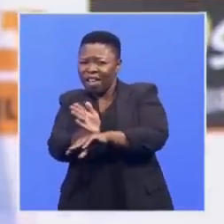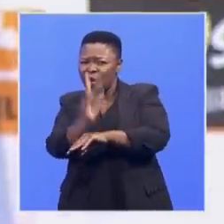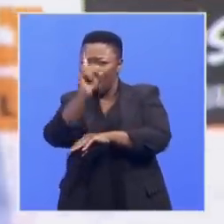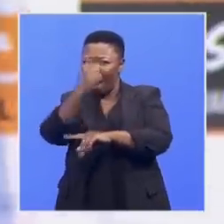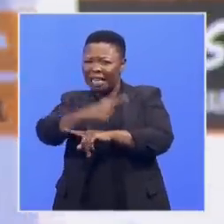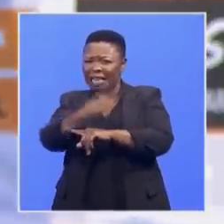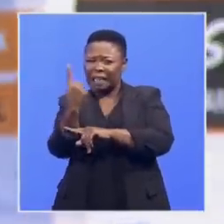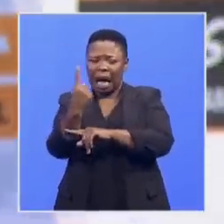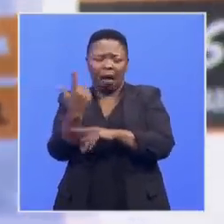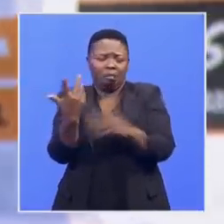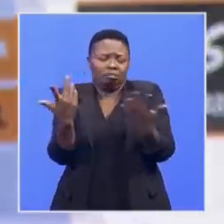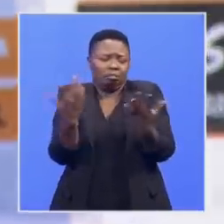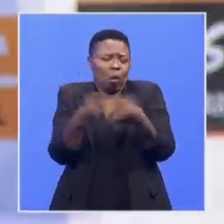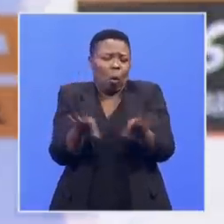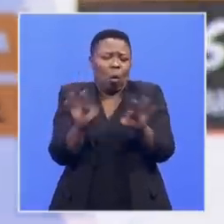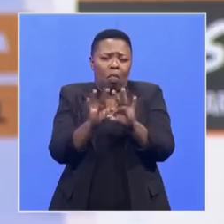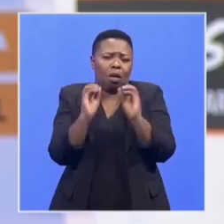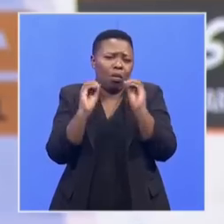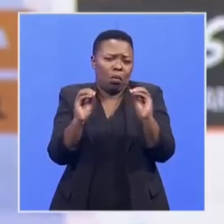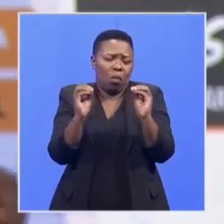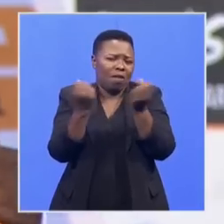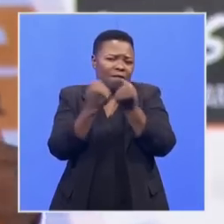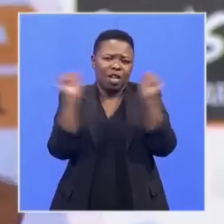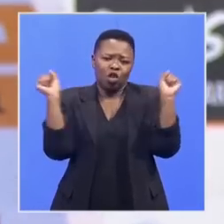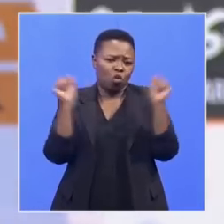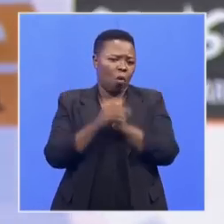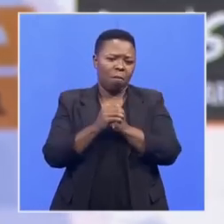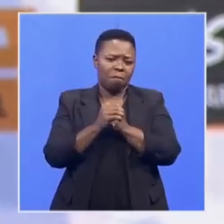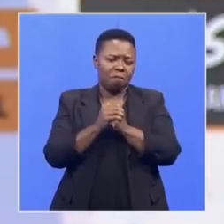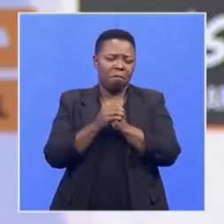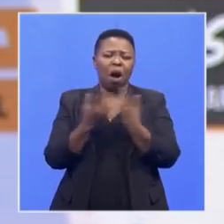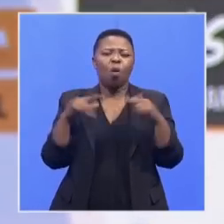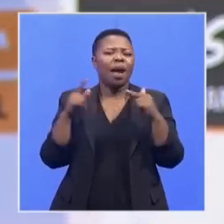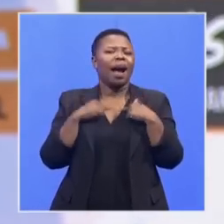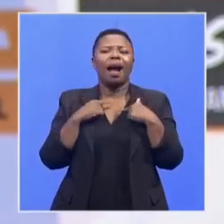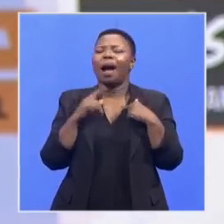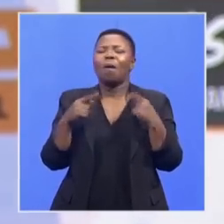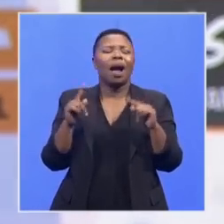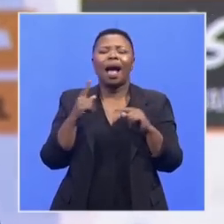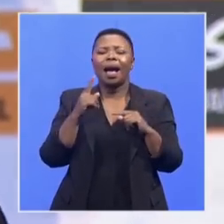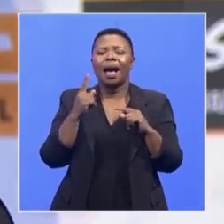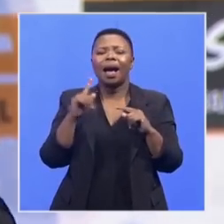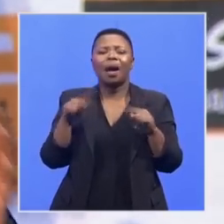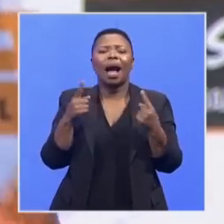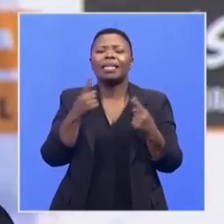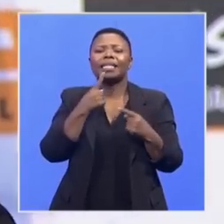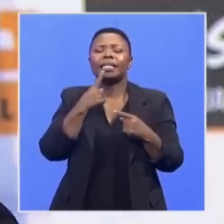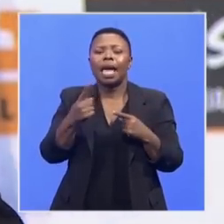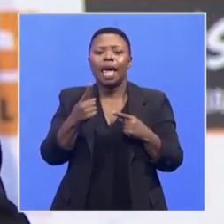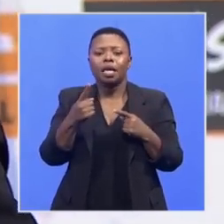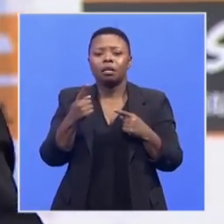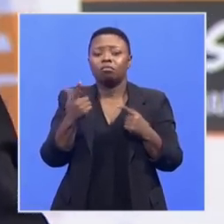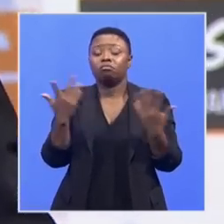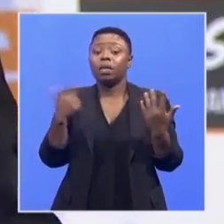Re ka se re re na le tokologo ha motlakase o